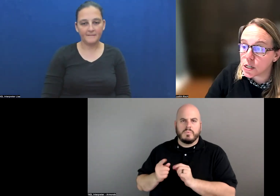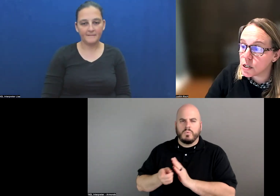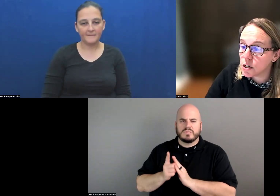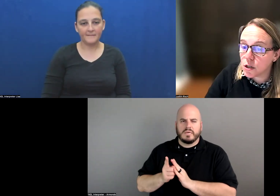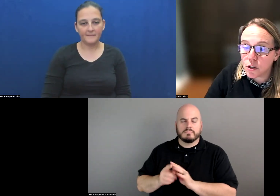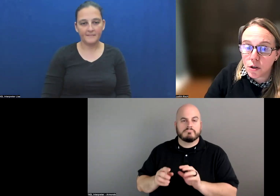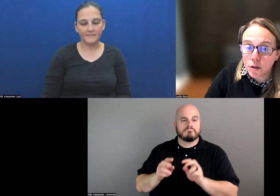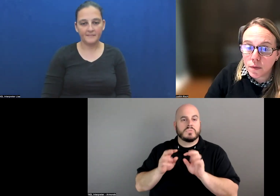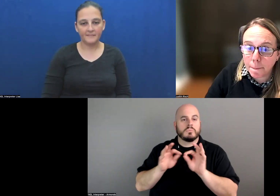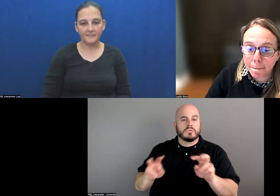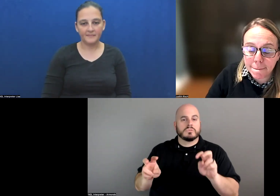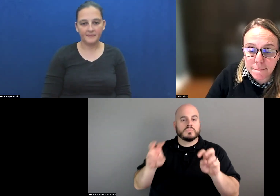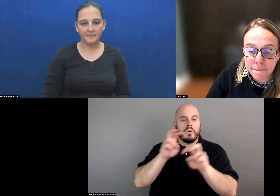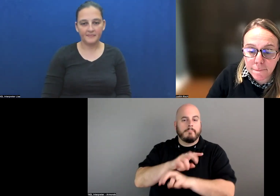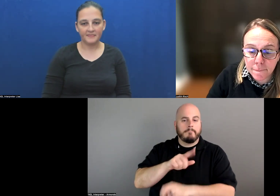second.